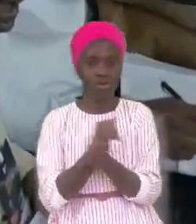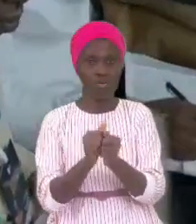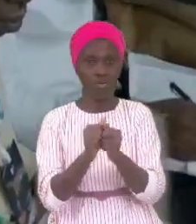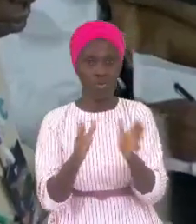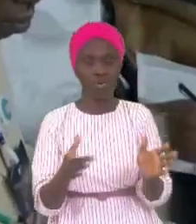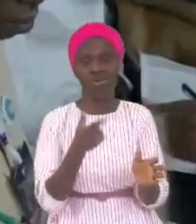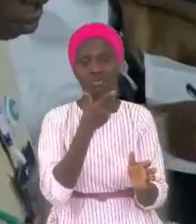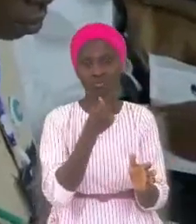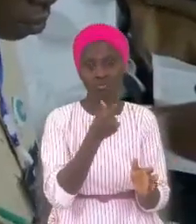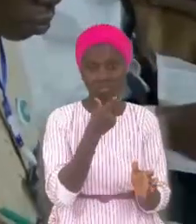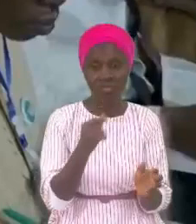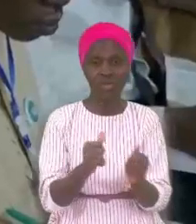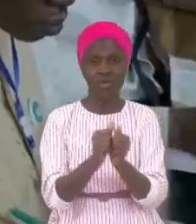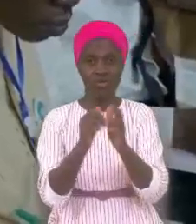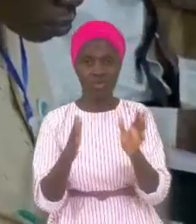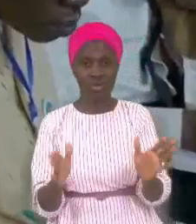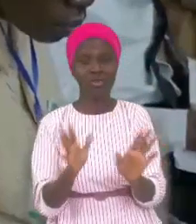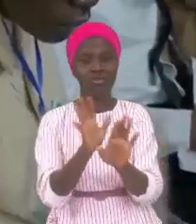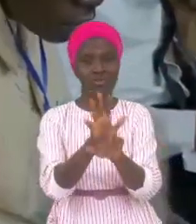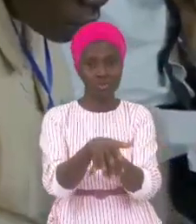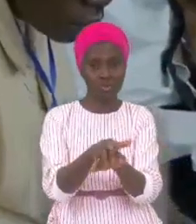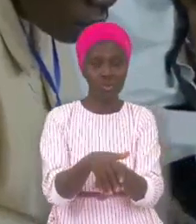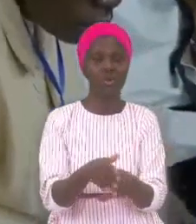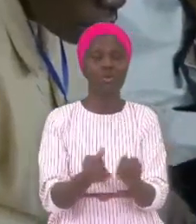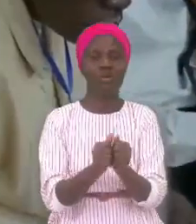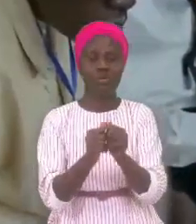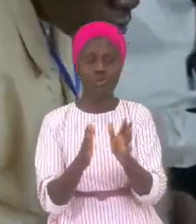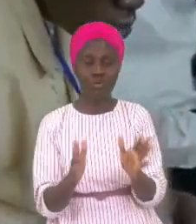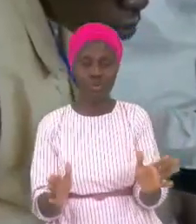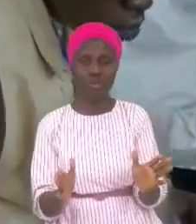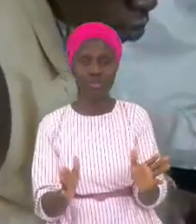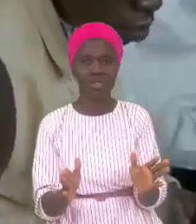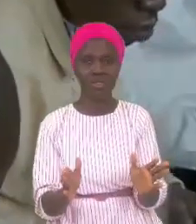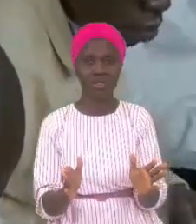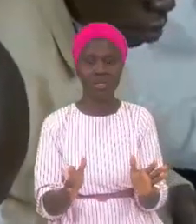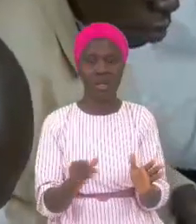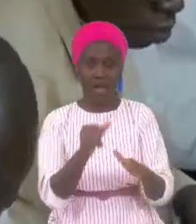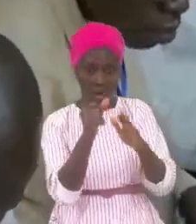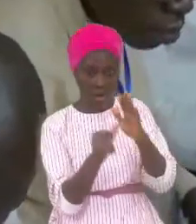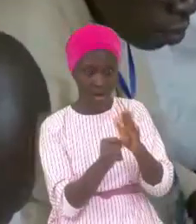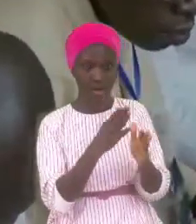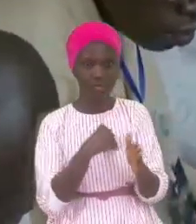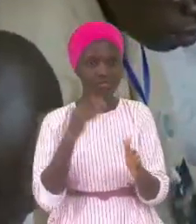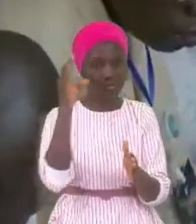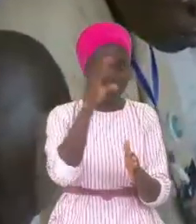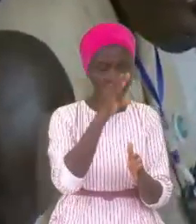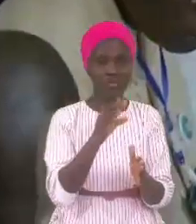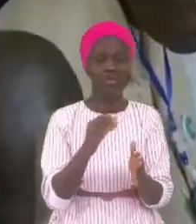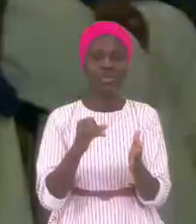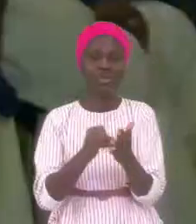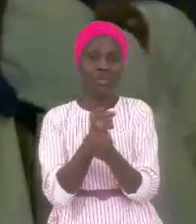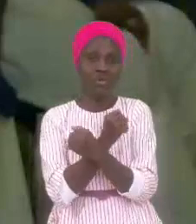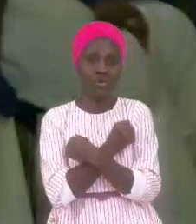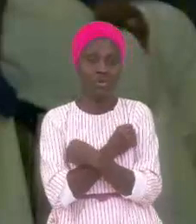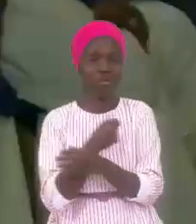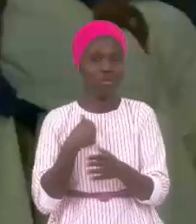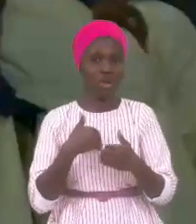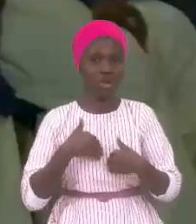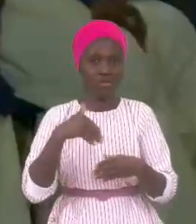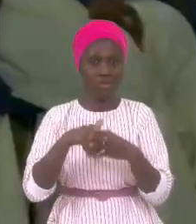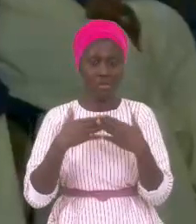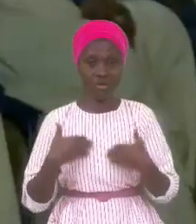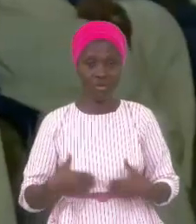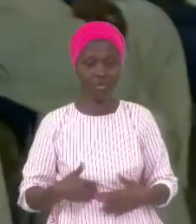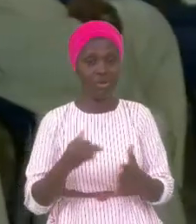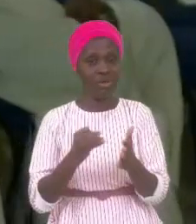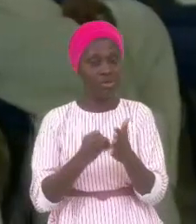It's without hypocrisy. It's without hide and seek. It's the love we have in the body. It's not going to be like,